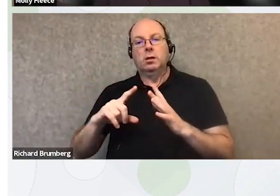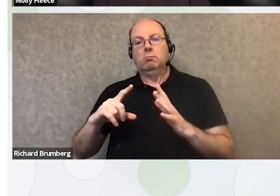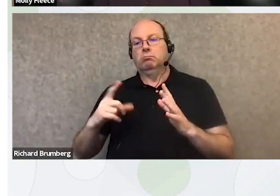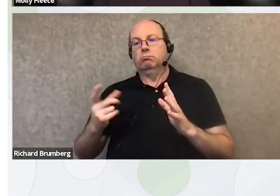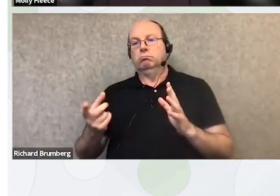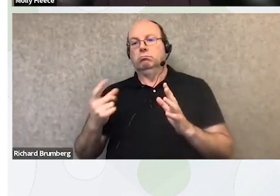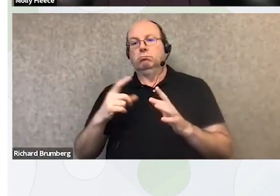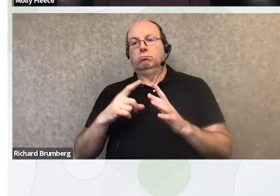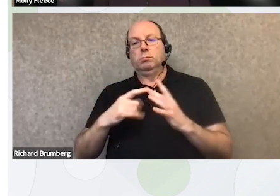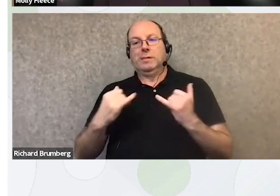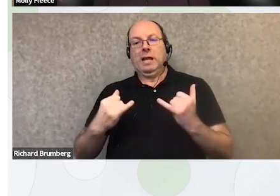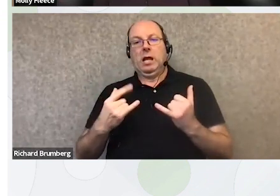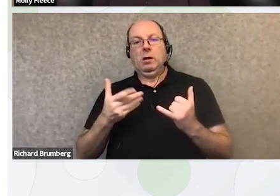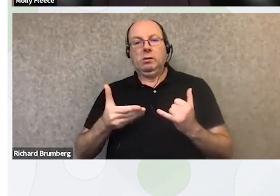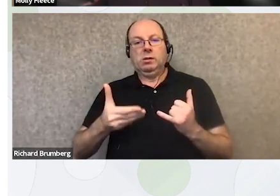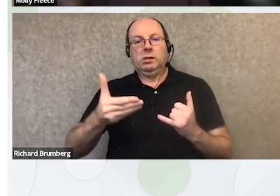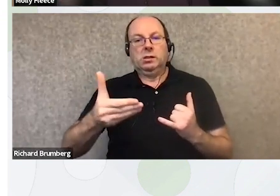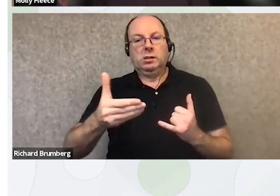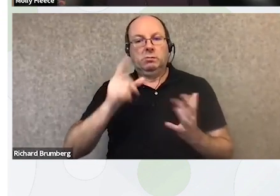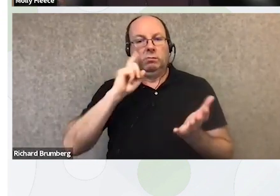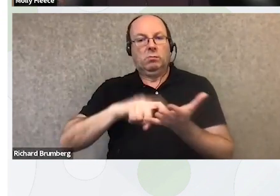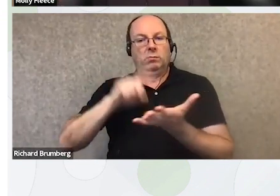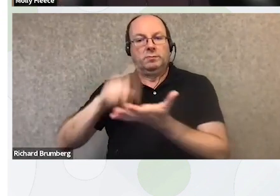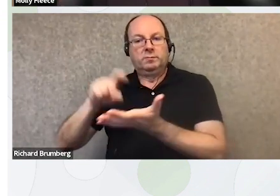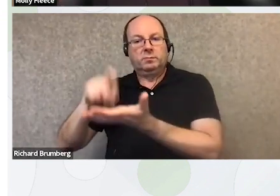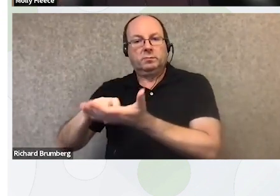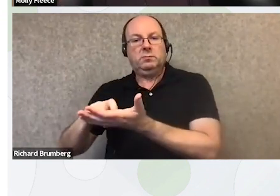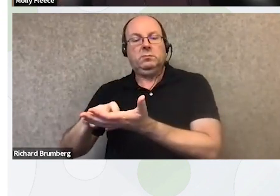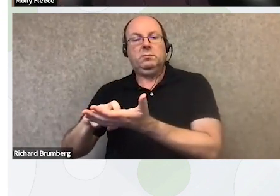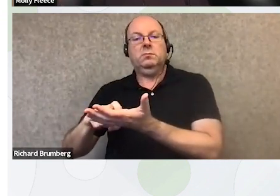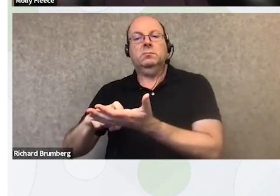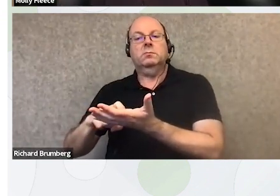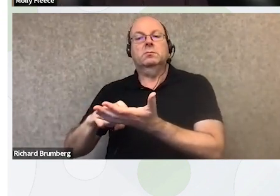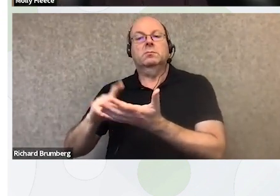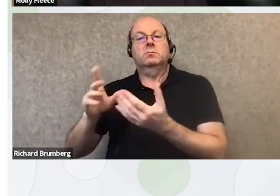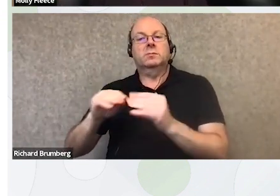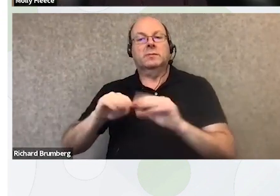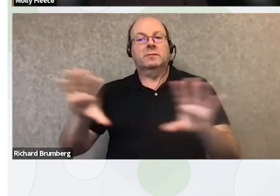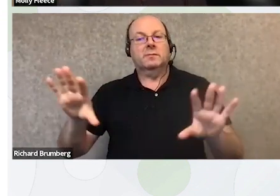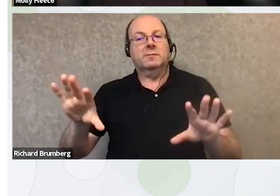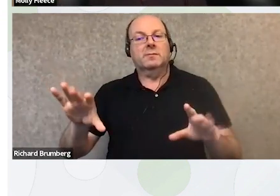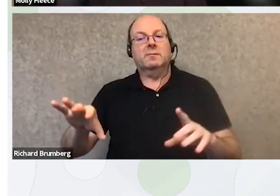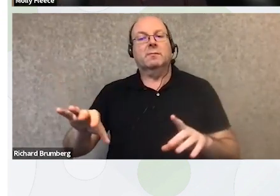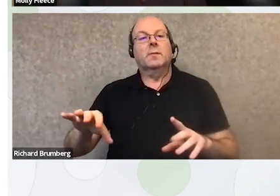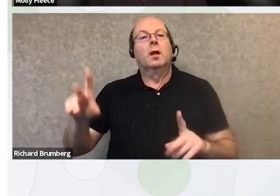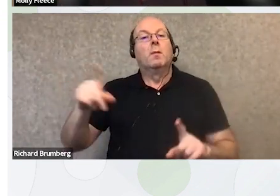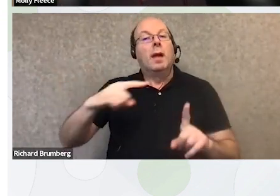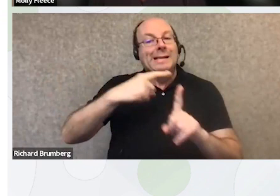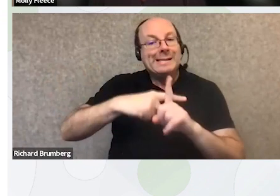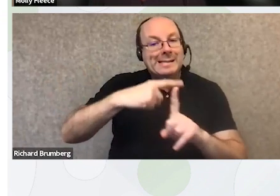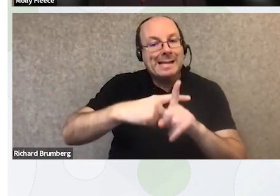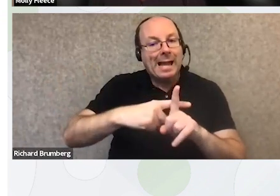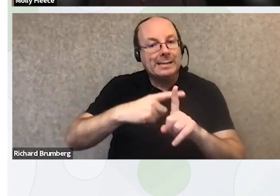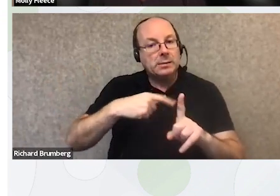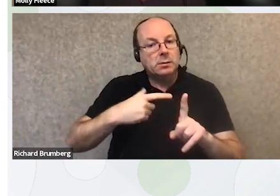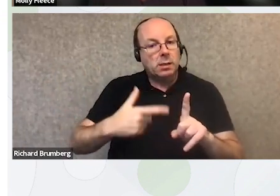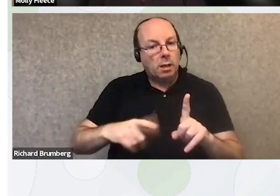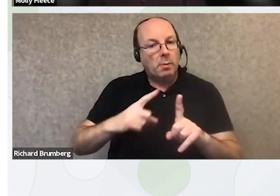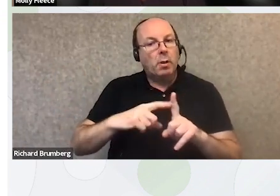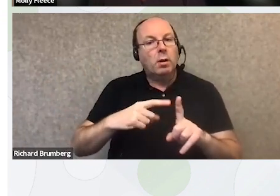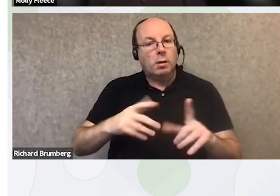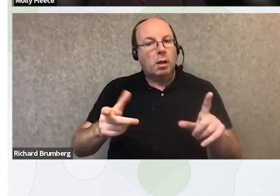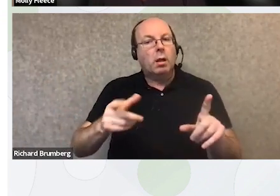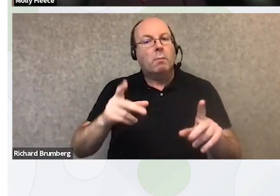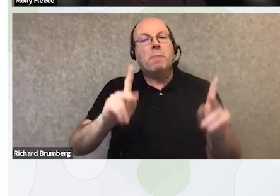indicators of disease transmission, thinking about test positivity and how many